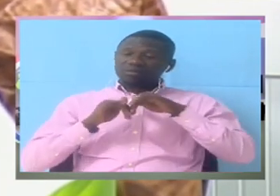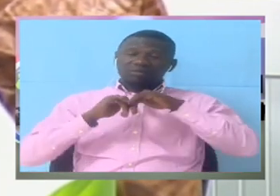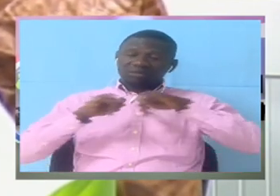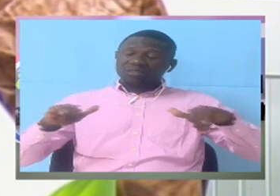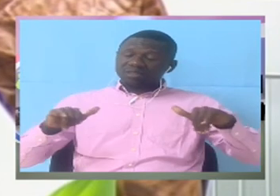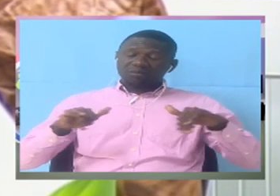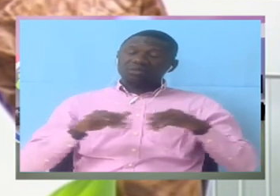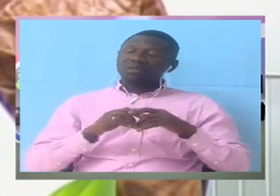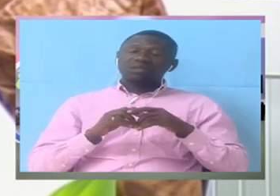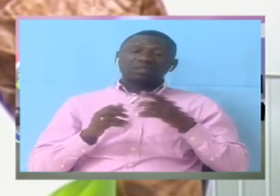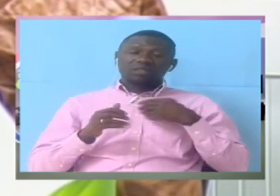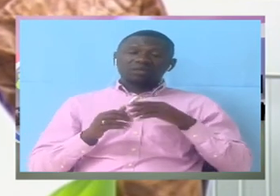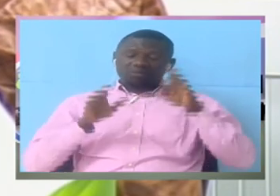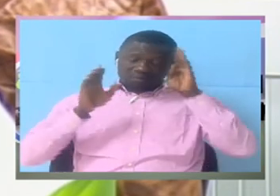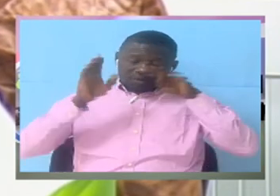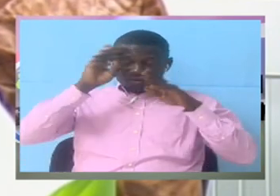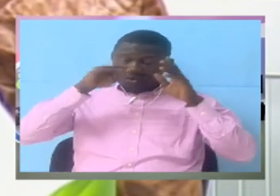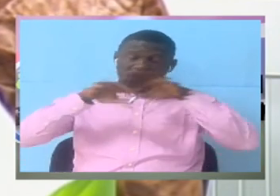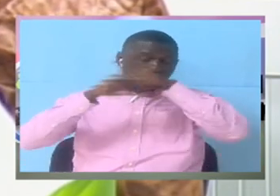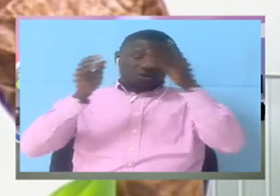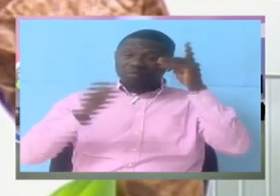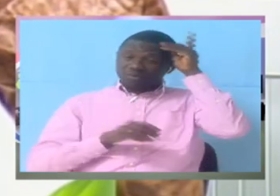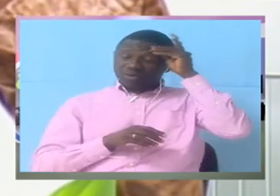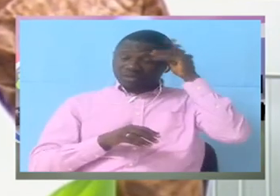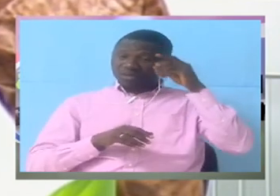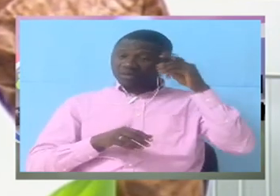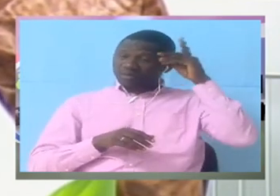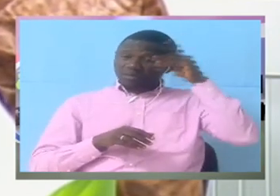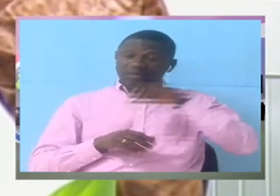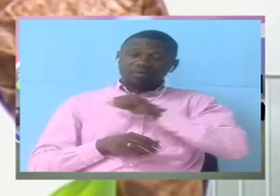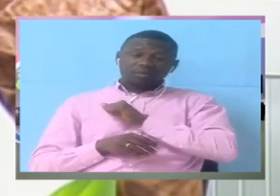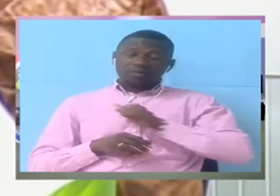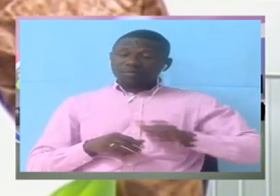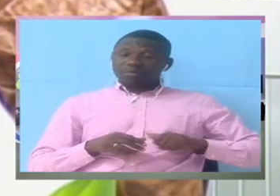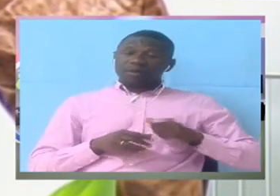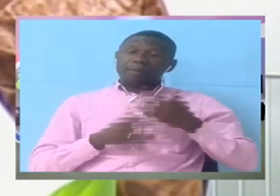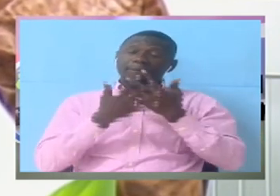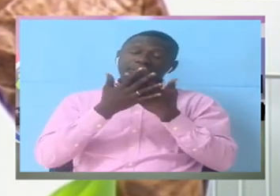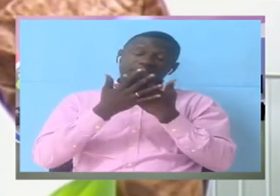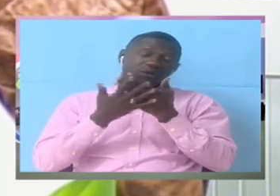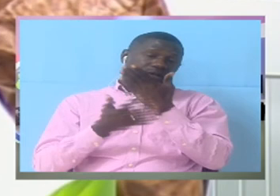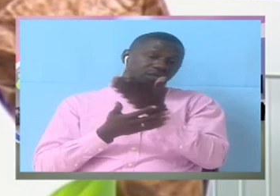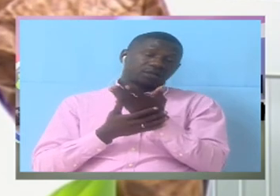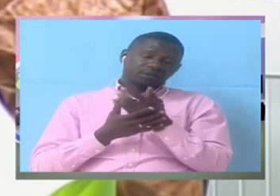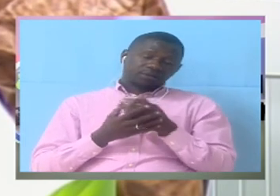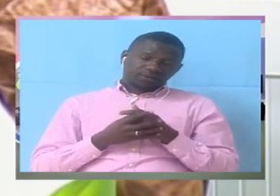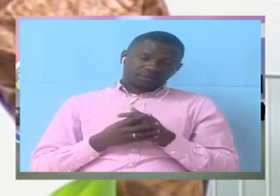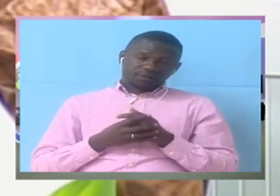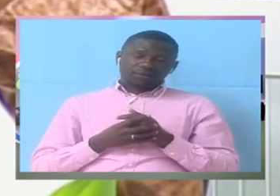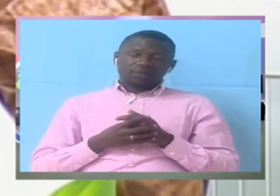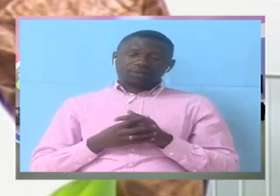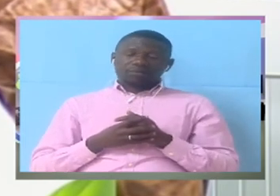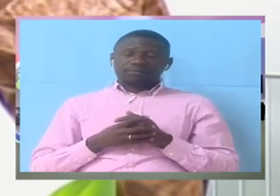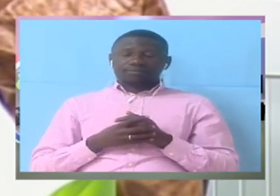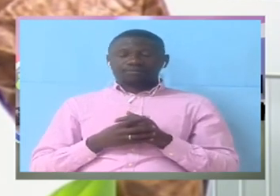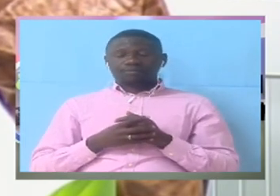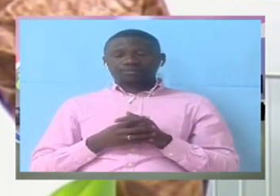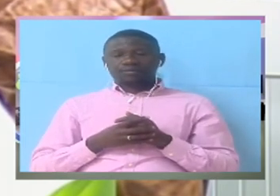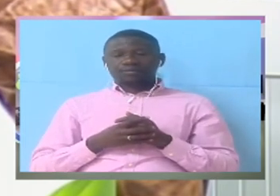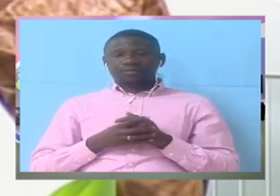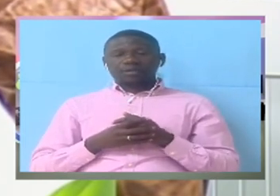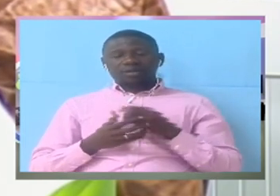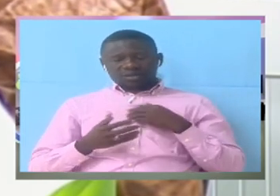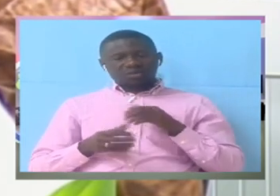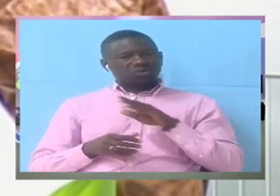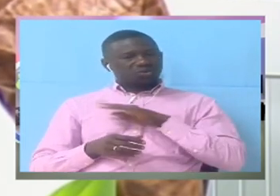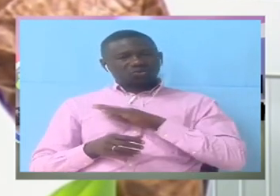He pardoned all the political prisoners. Let him also do the same.